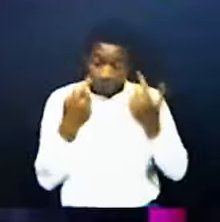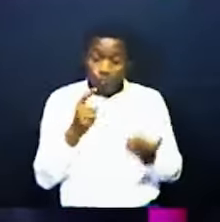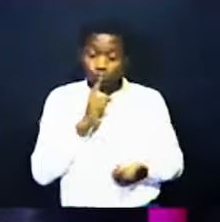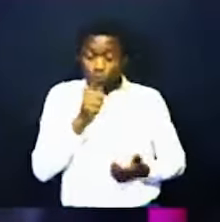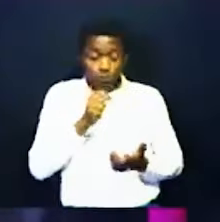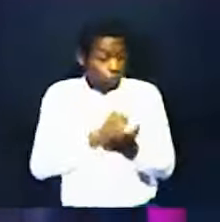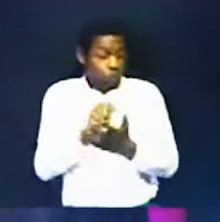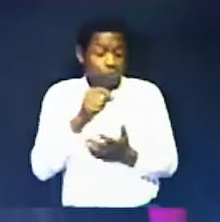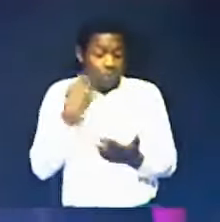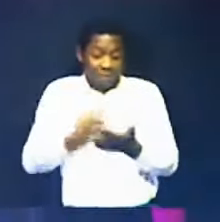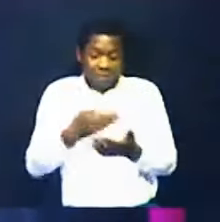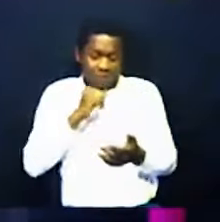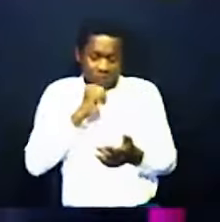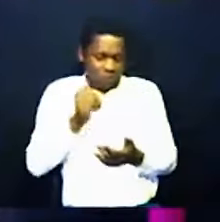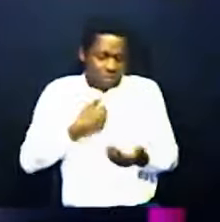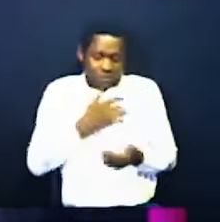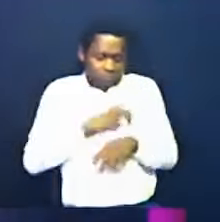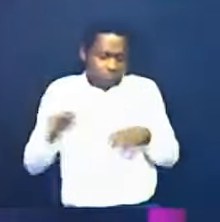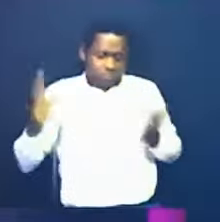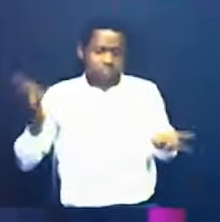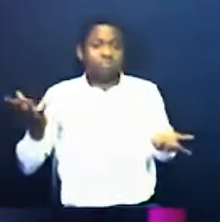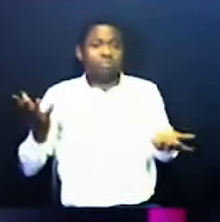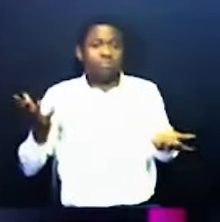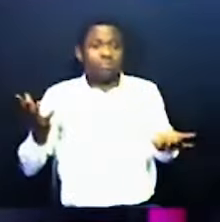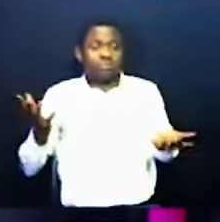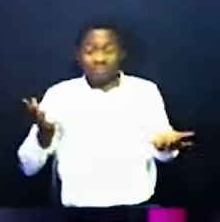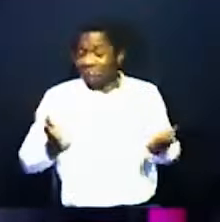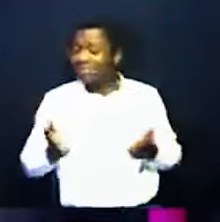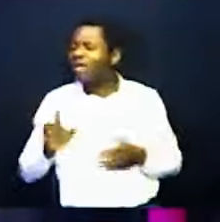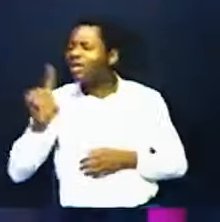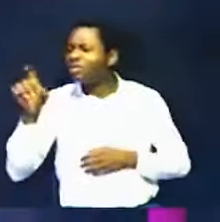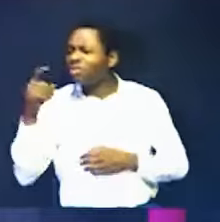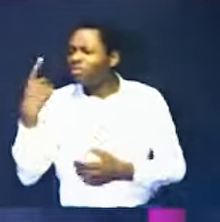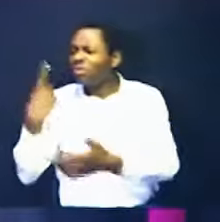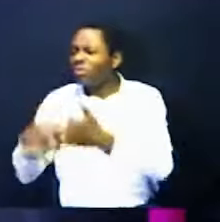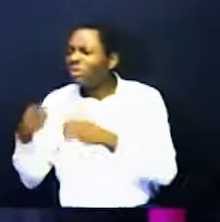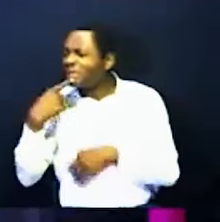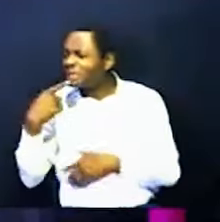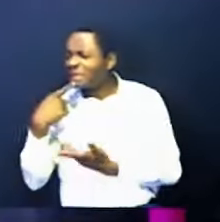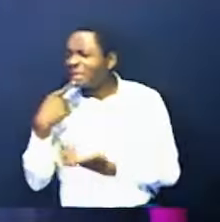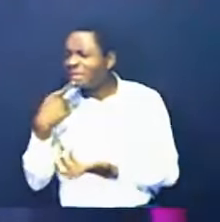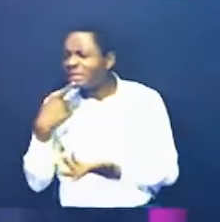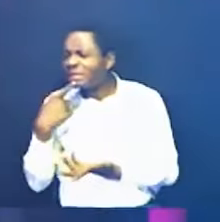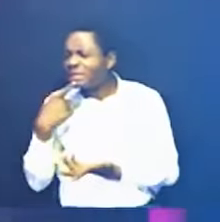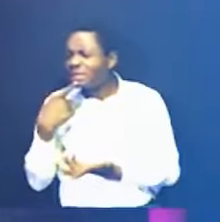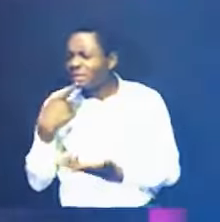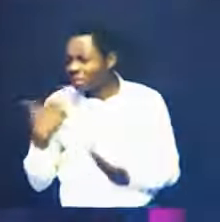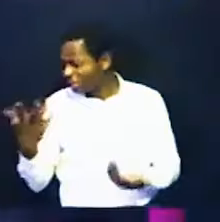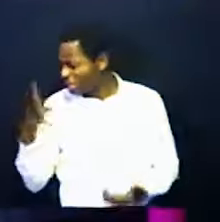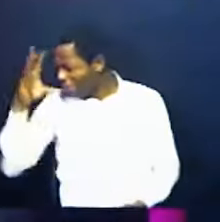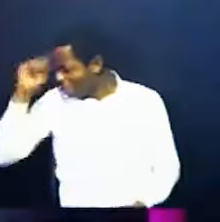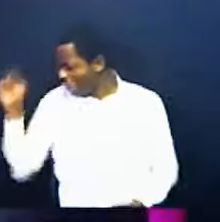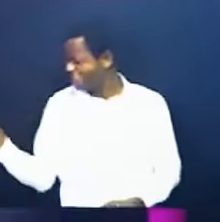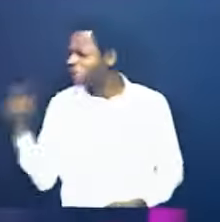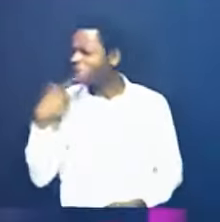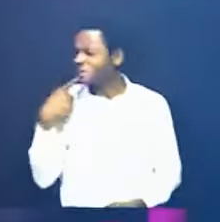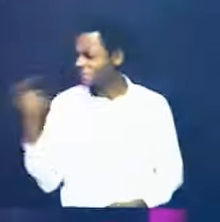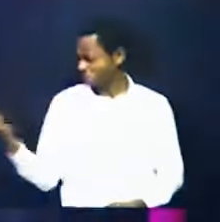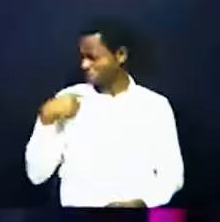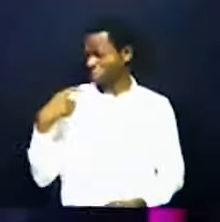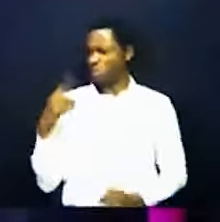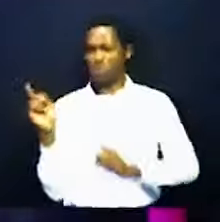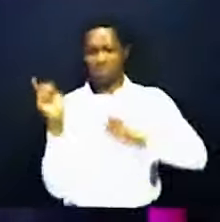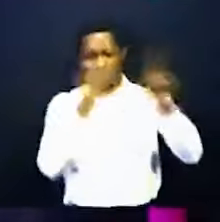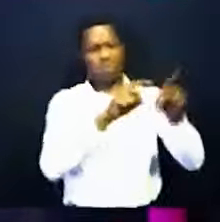I said, what did you just say? The guy says, you go to my Jesus.